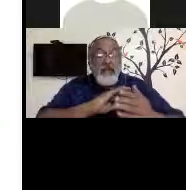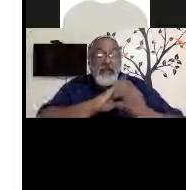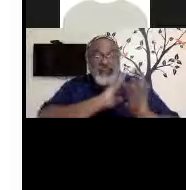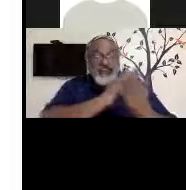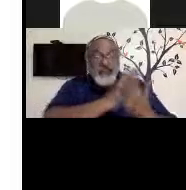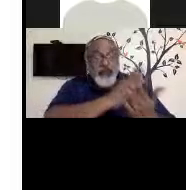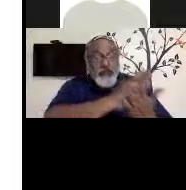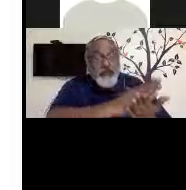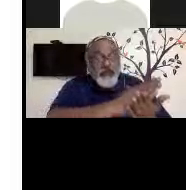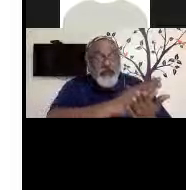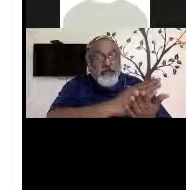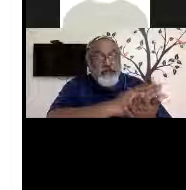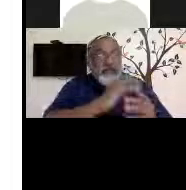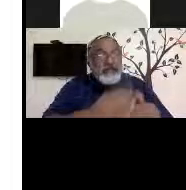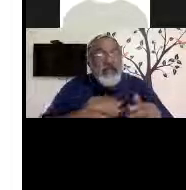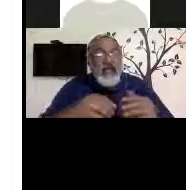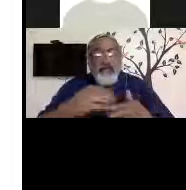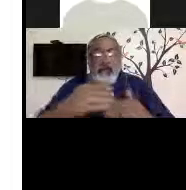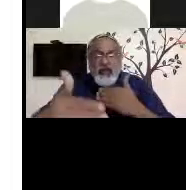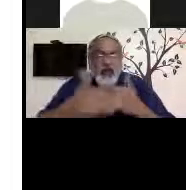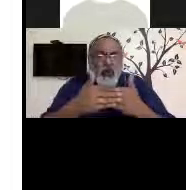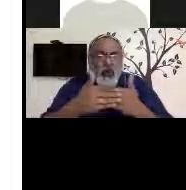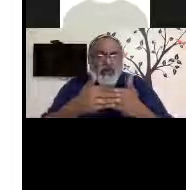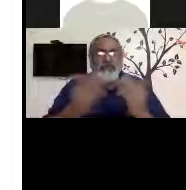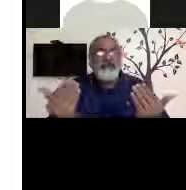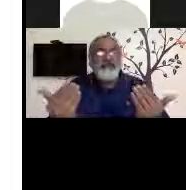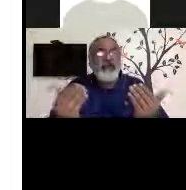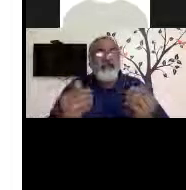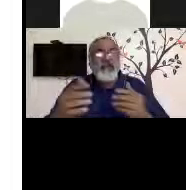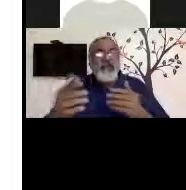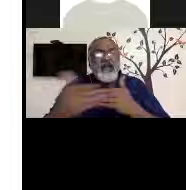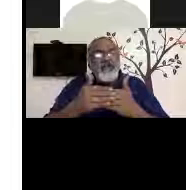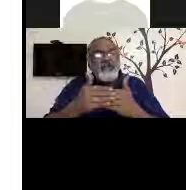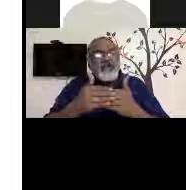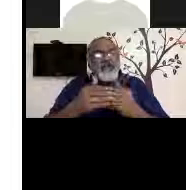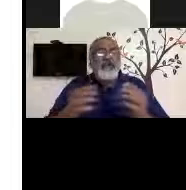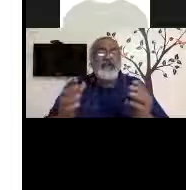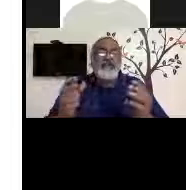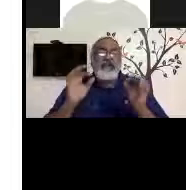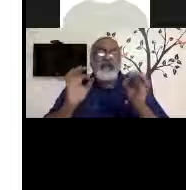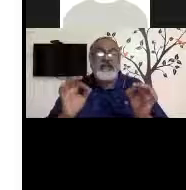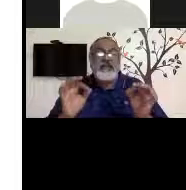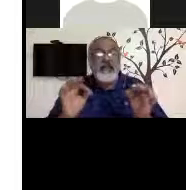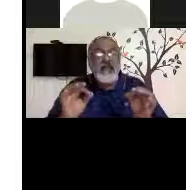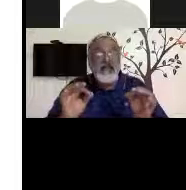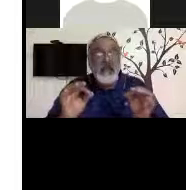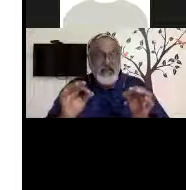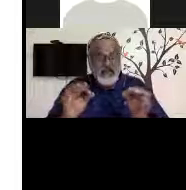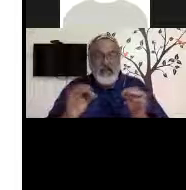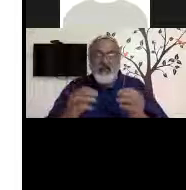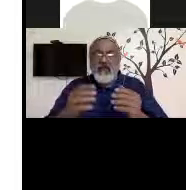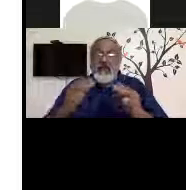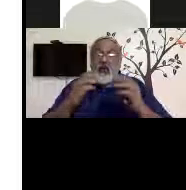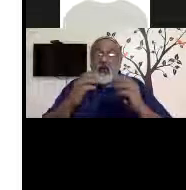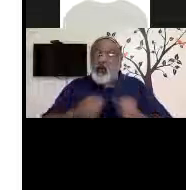community, close to the doorstep, and if possible, wherever possible, the services should be available at our doorsteps